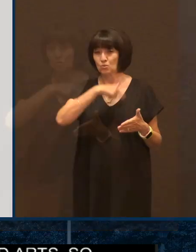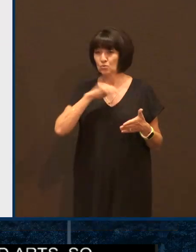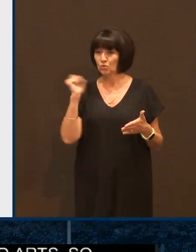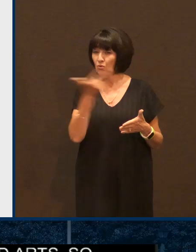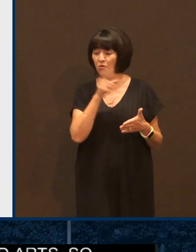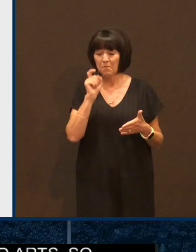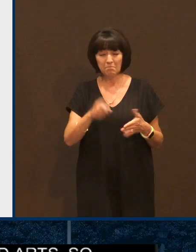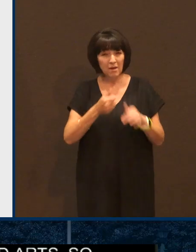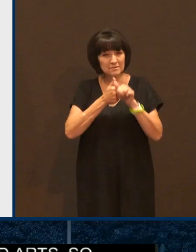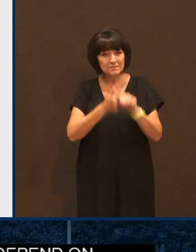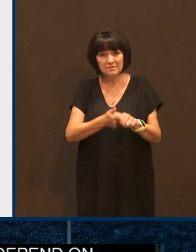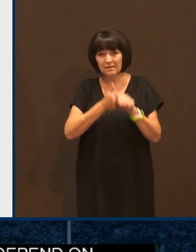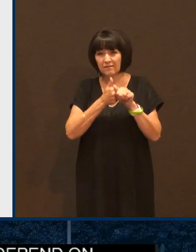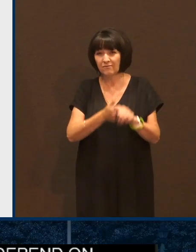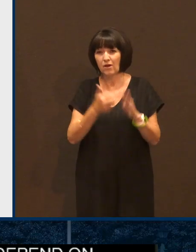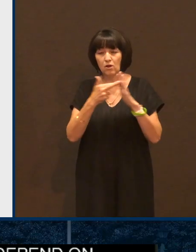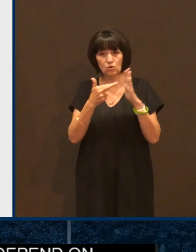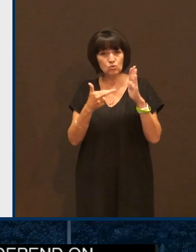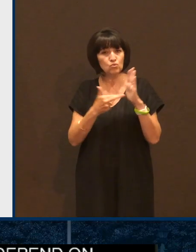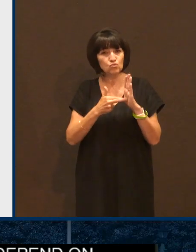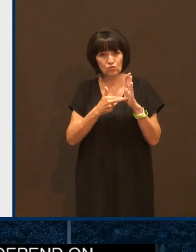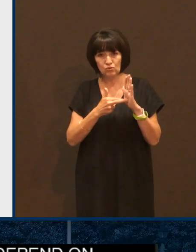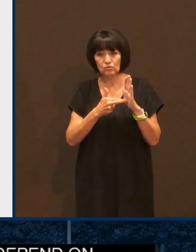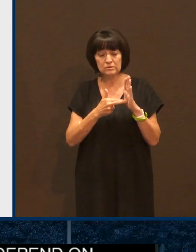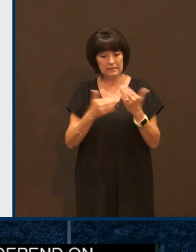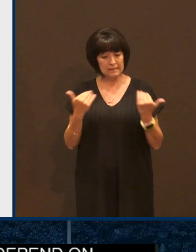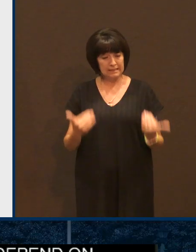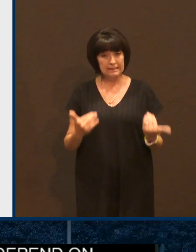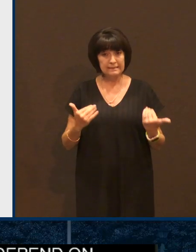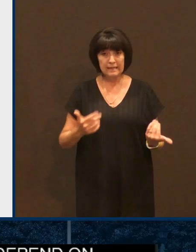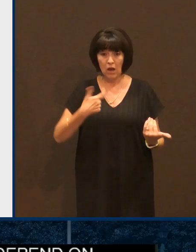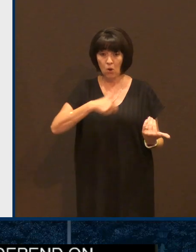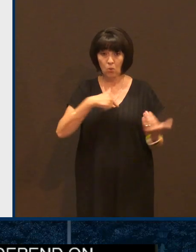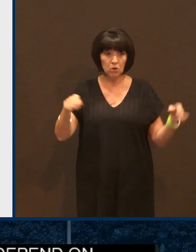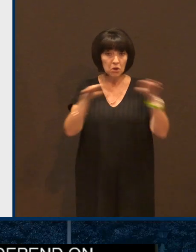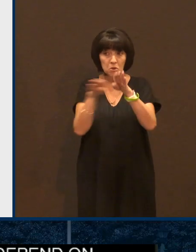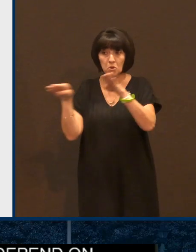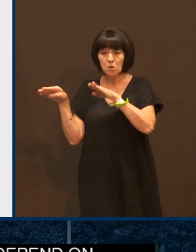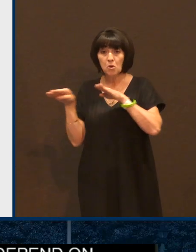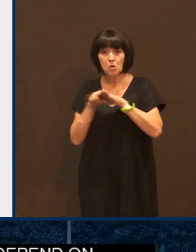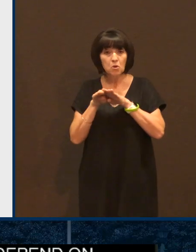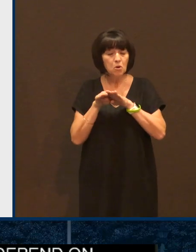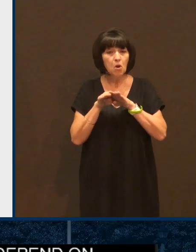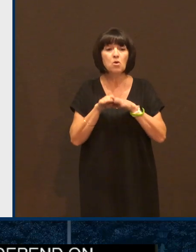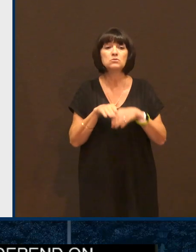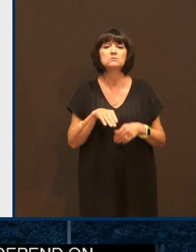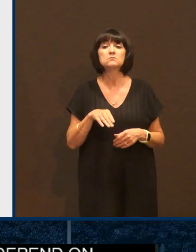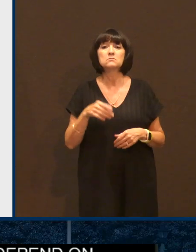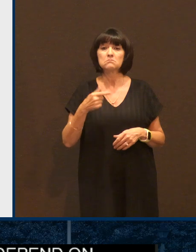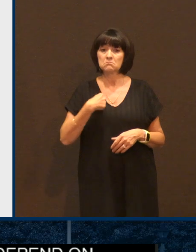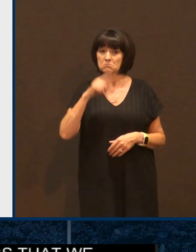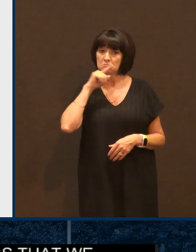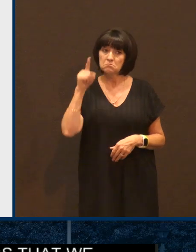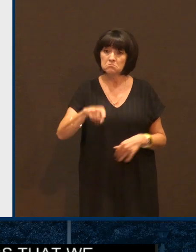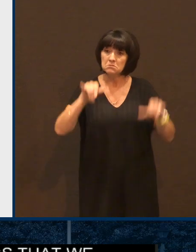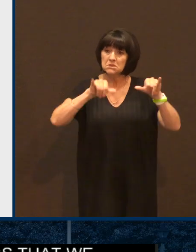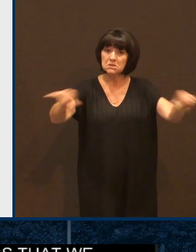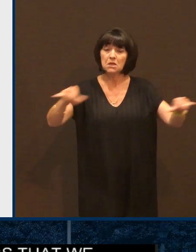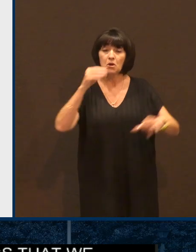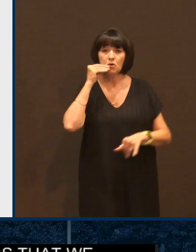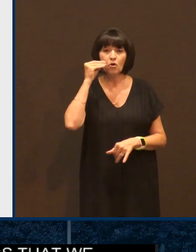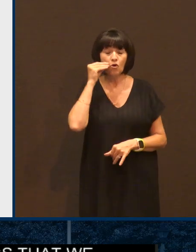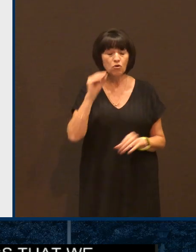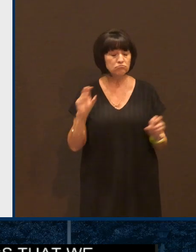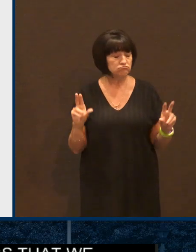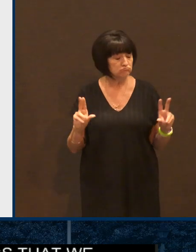3 months. We're not in any kind of lockdown now. We don't have a stay-at-home order. We do have